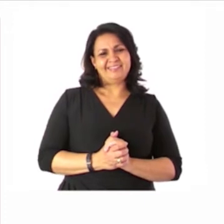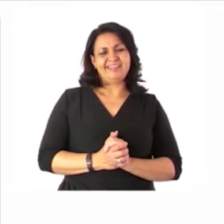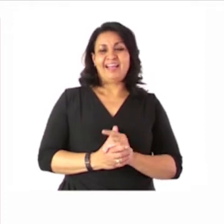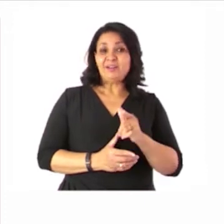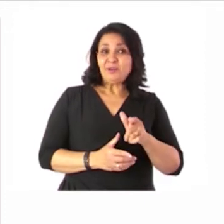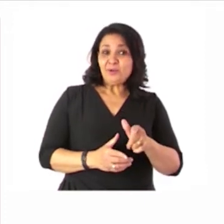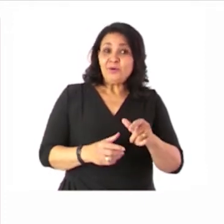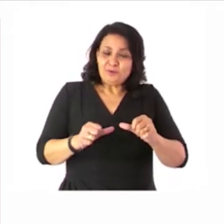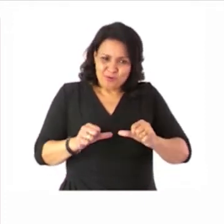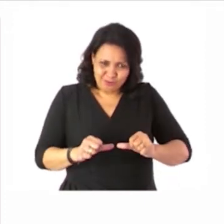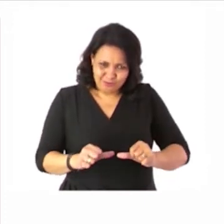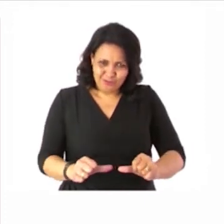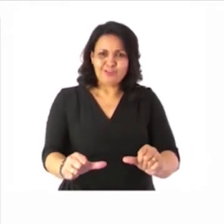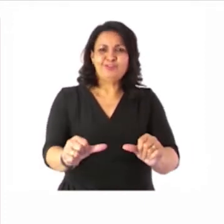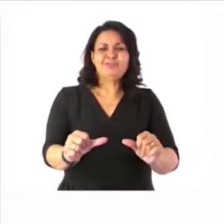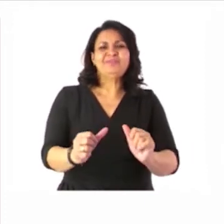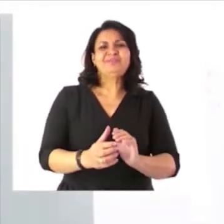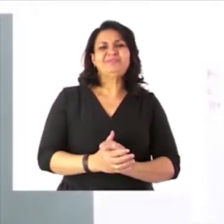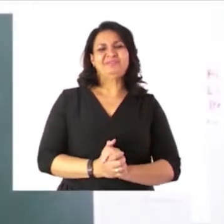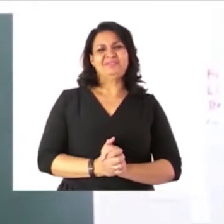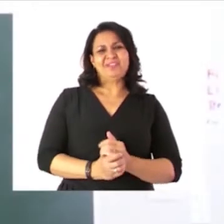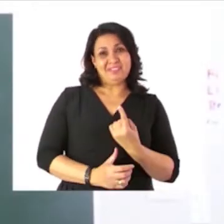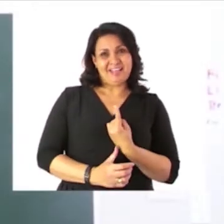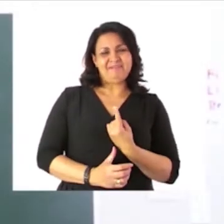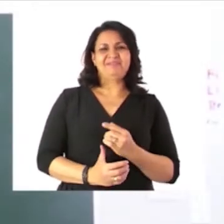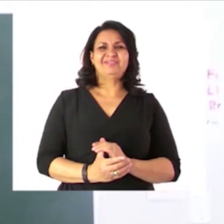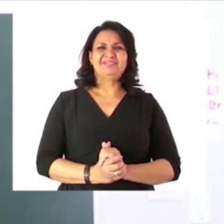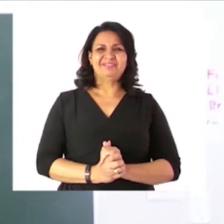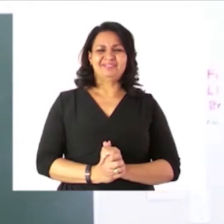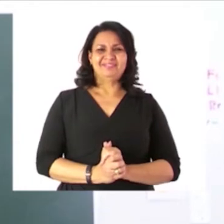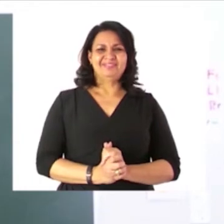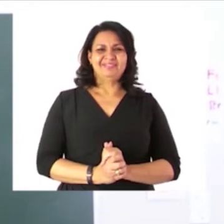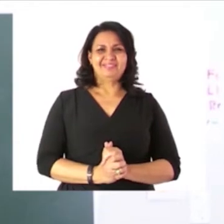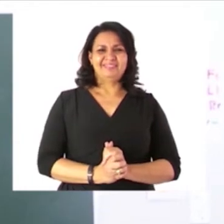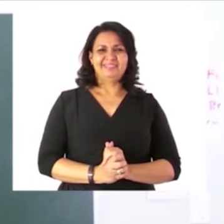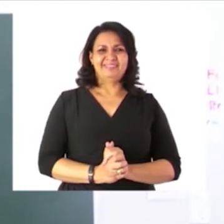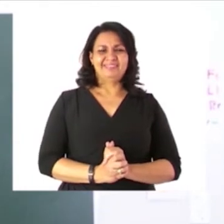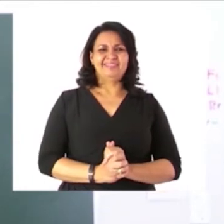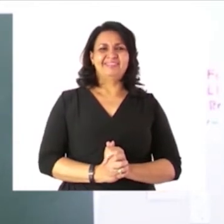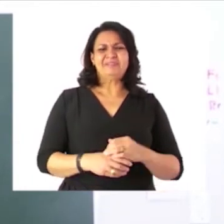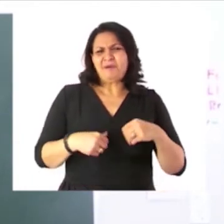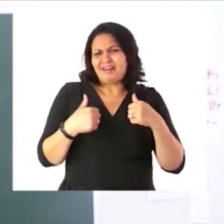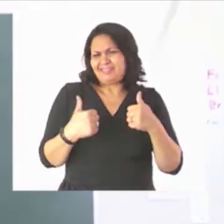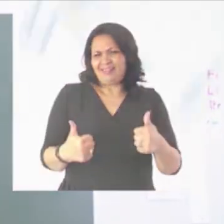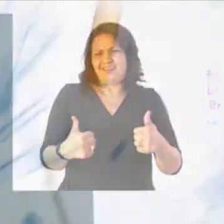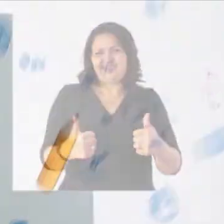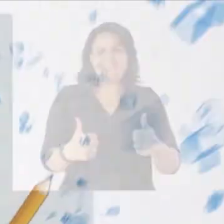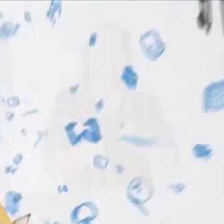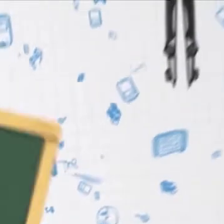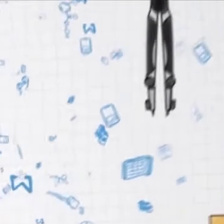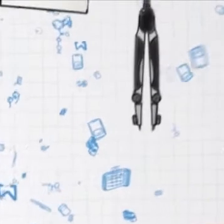rest of the boxes so that you can do the exercise all by yourself. Well done.